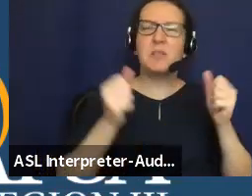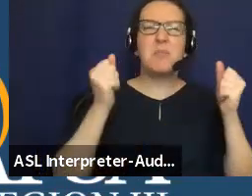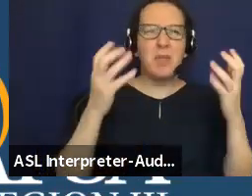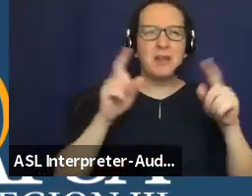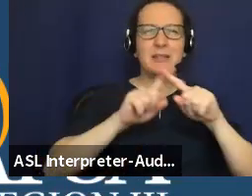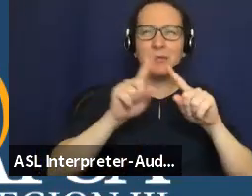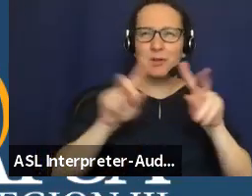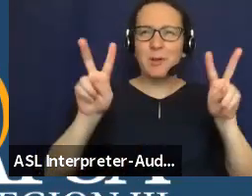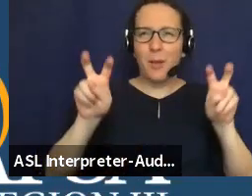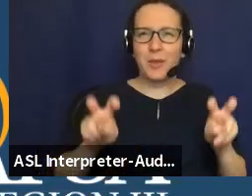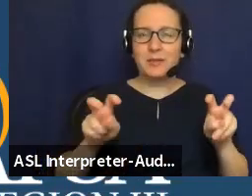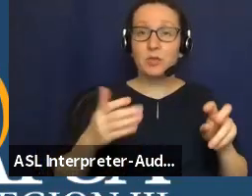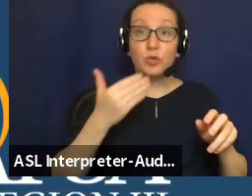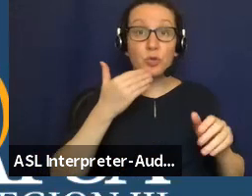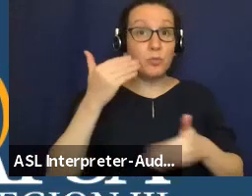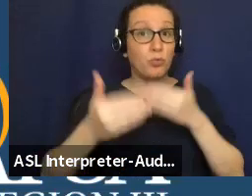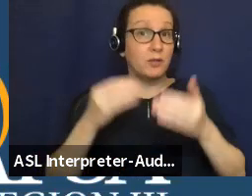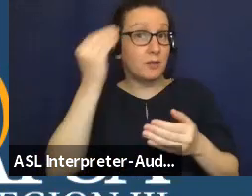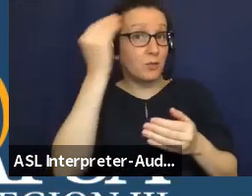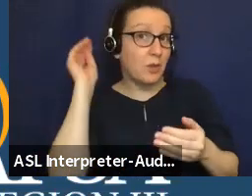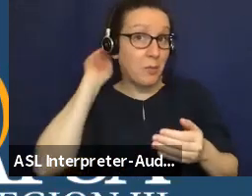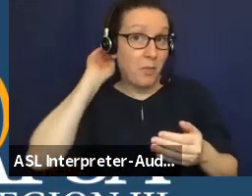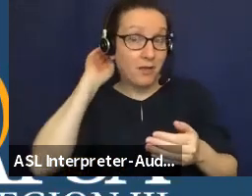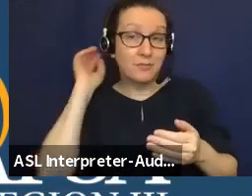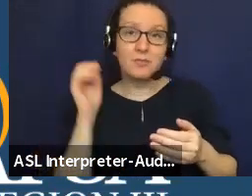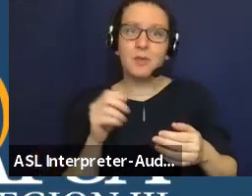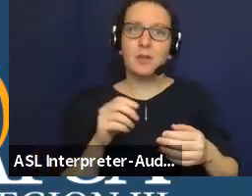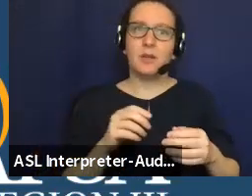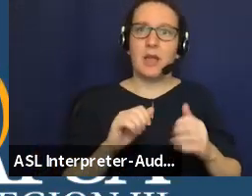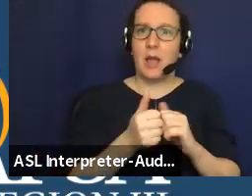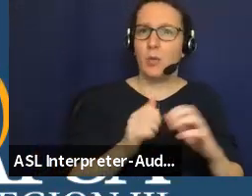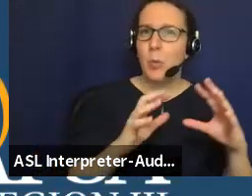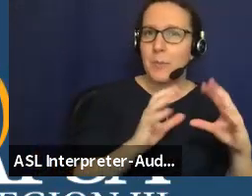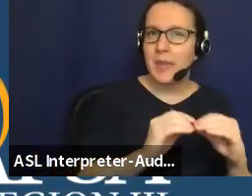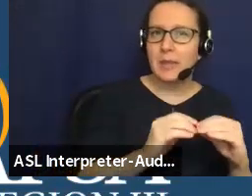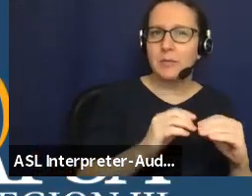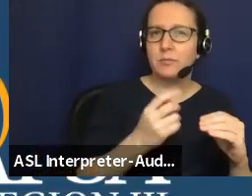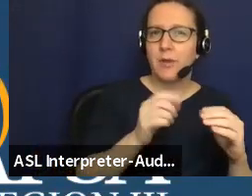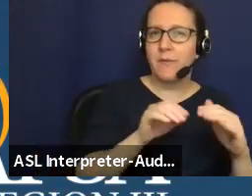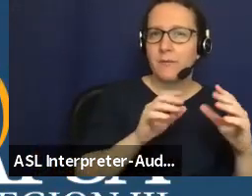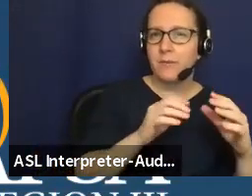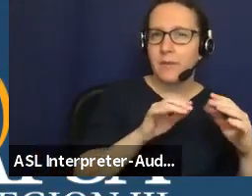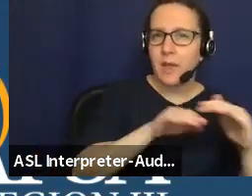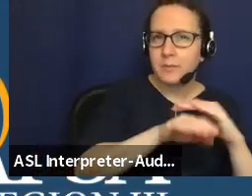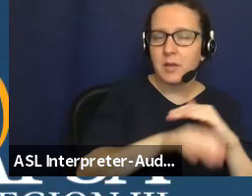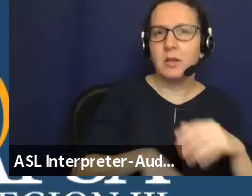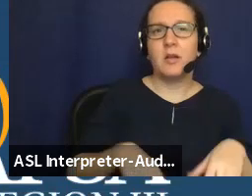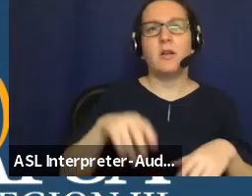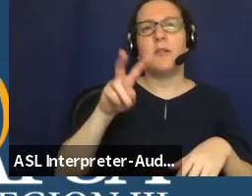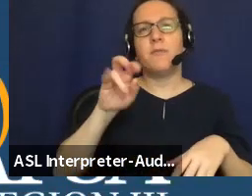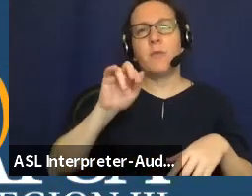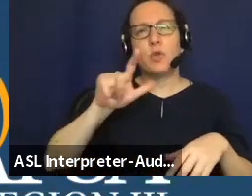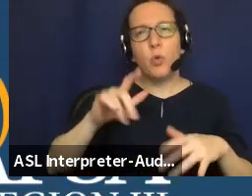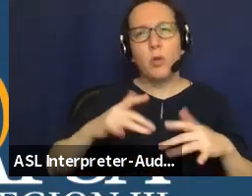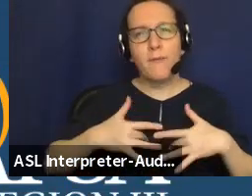in mind when meeting, when you're creating digital items, event planning, outreach, online learning, just in case we have any providers